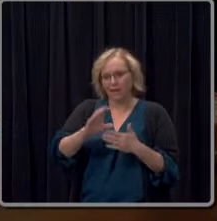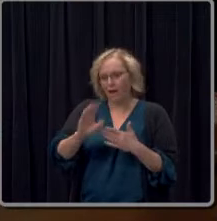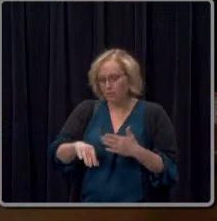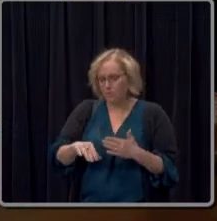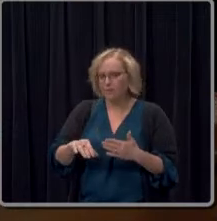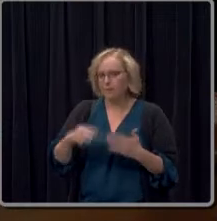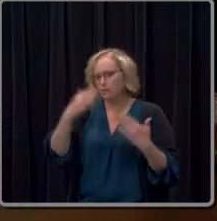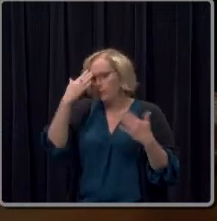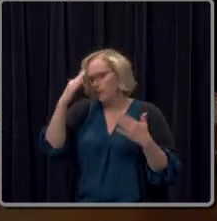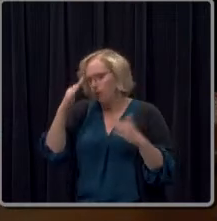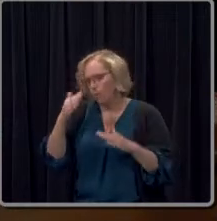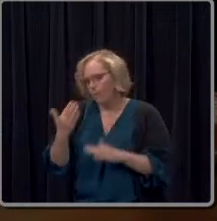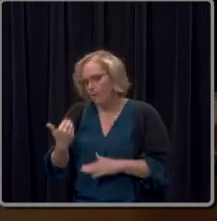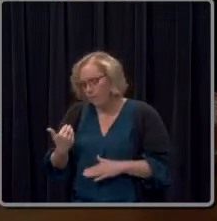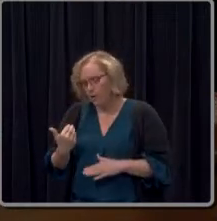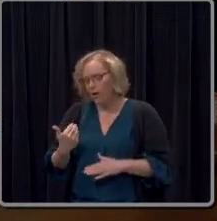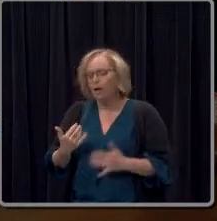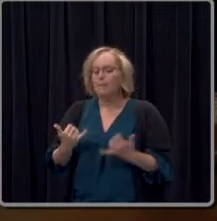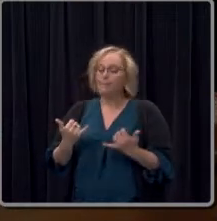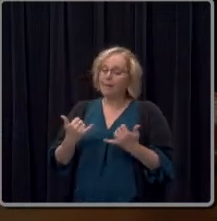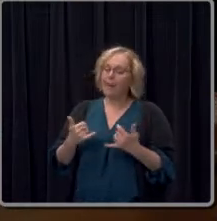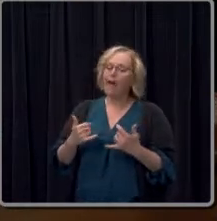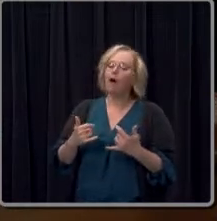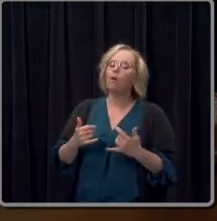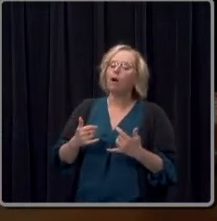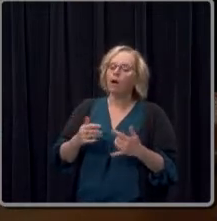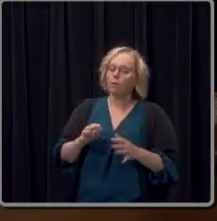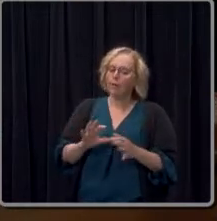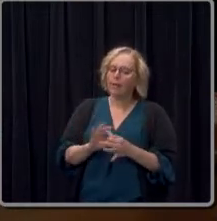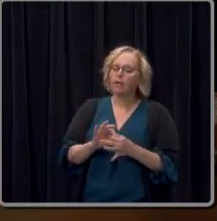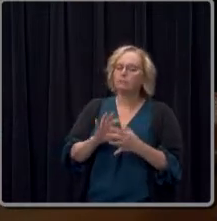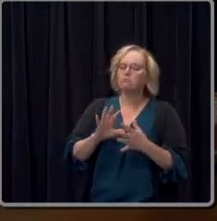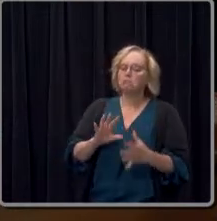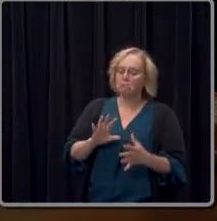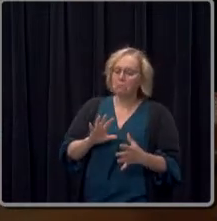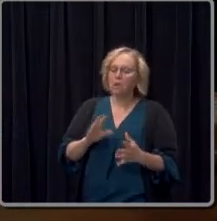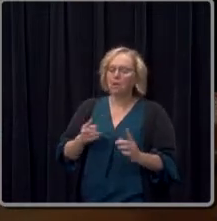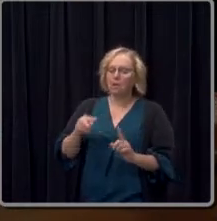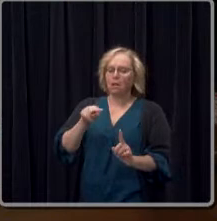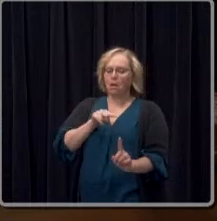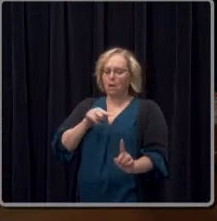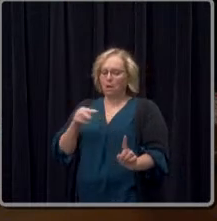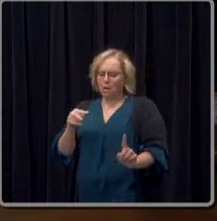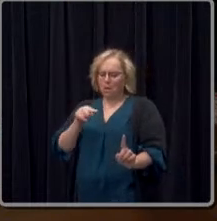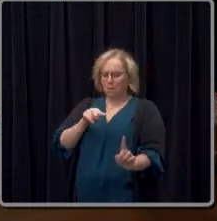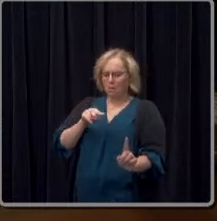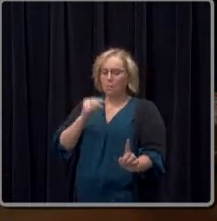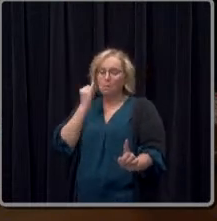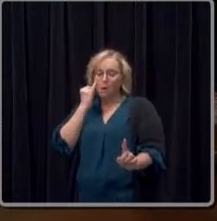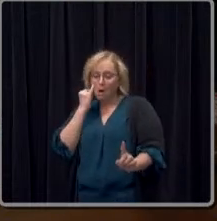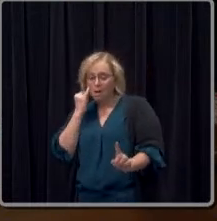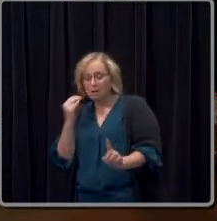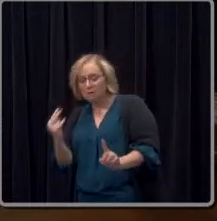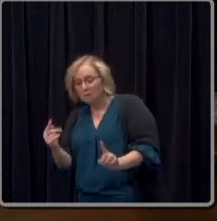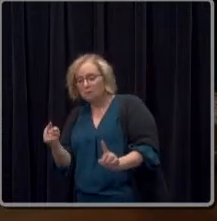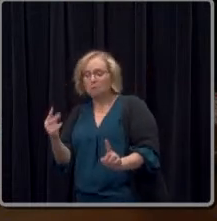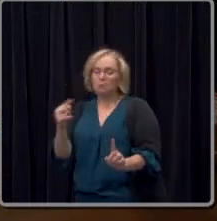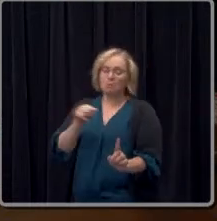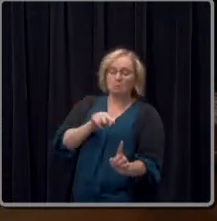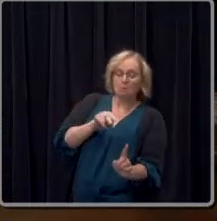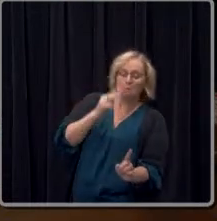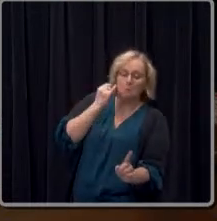now we have time to kind of look at the what ifs, right? What if? And so that we can pivot really, really well. So I have confidence we're going to get an